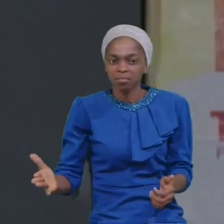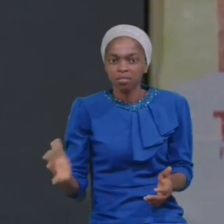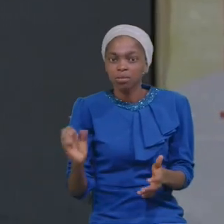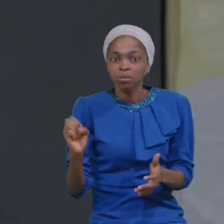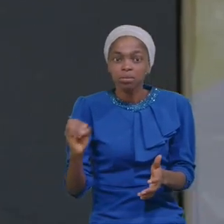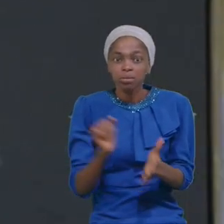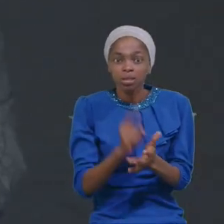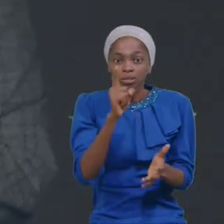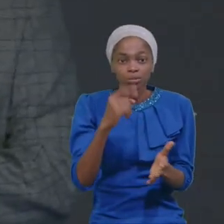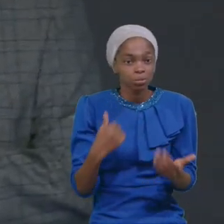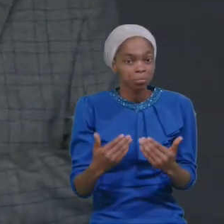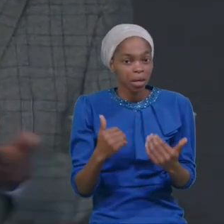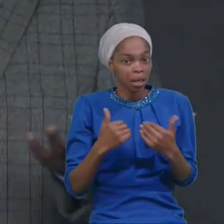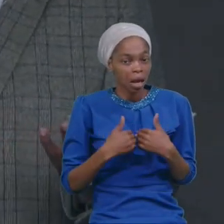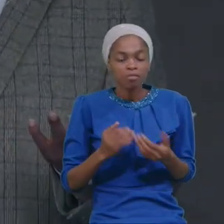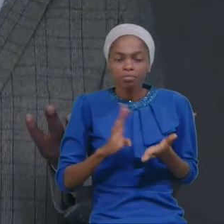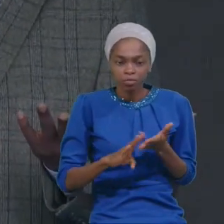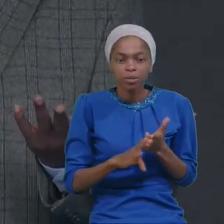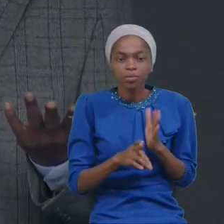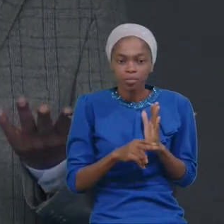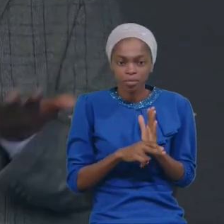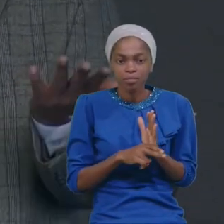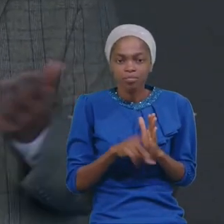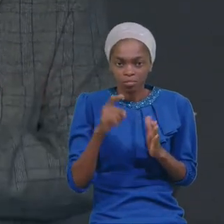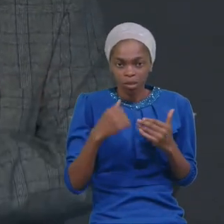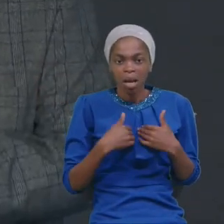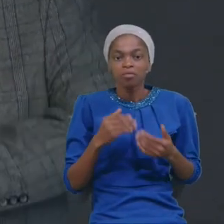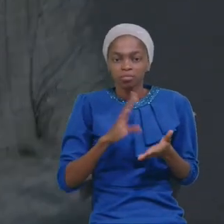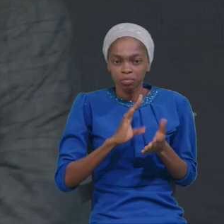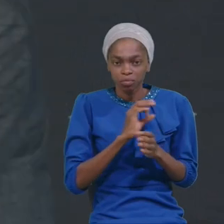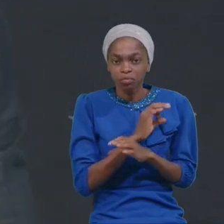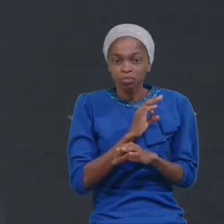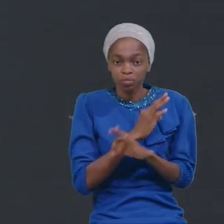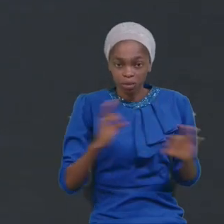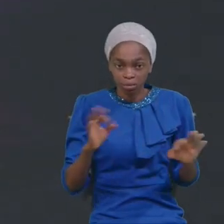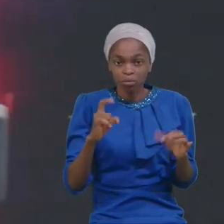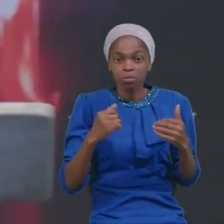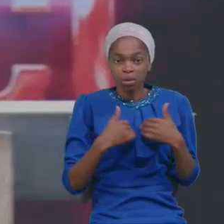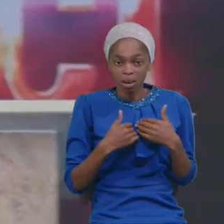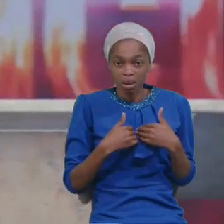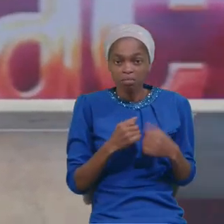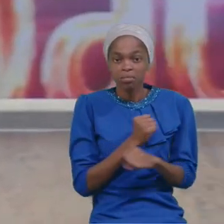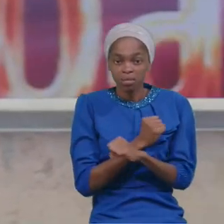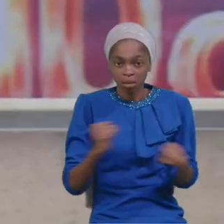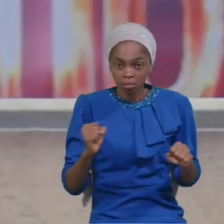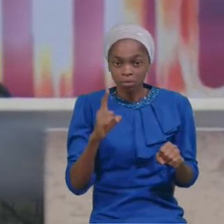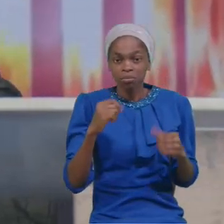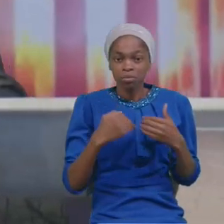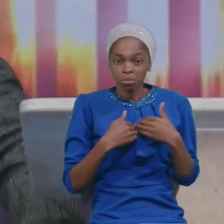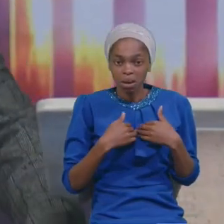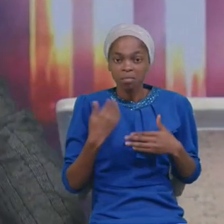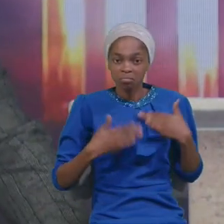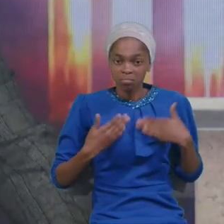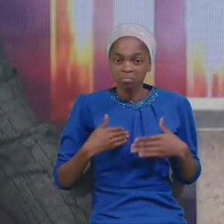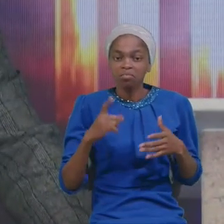salvation, joy, heavenly blessing, earthly blessing. He laid down such